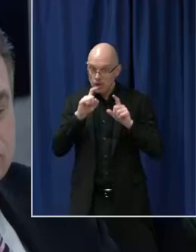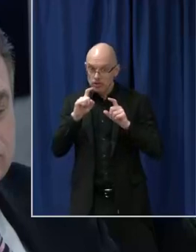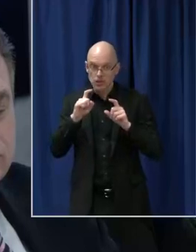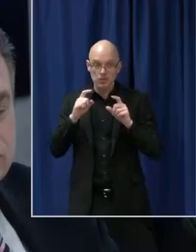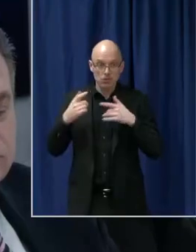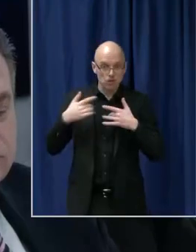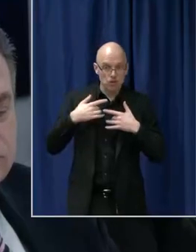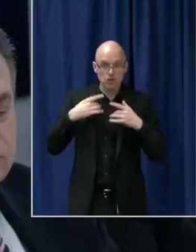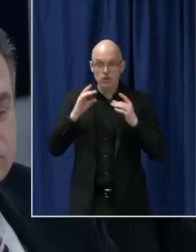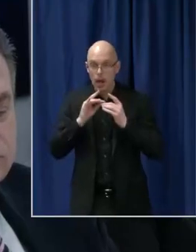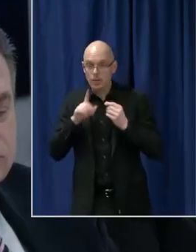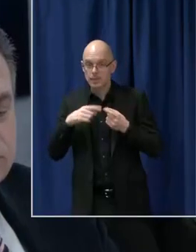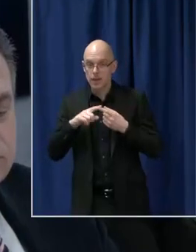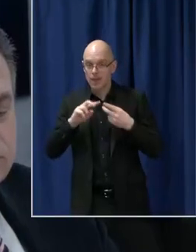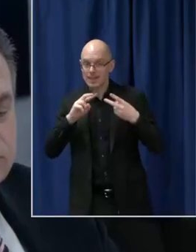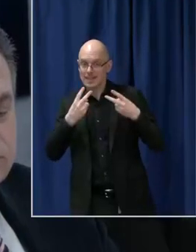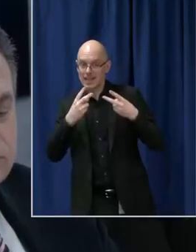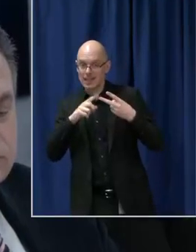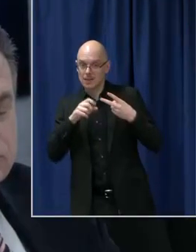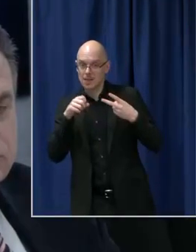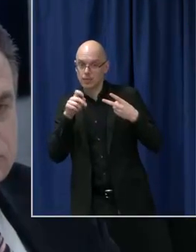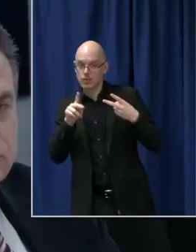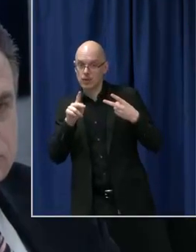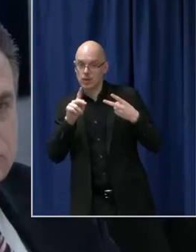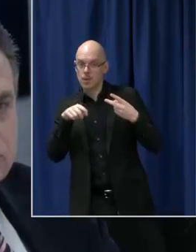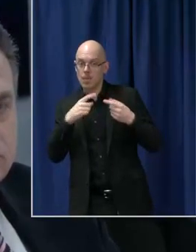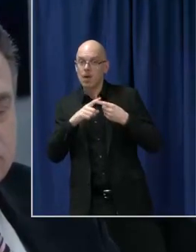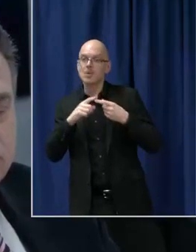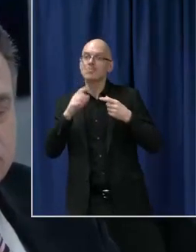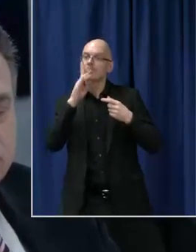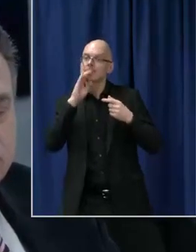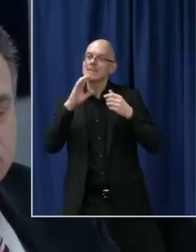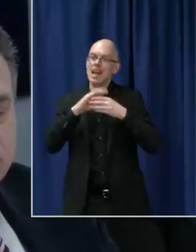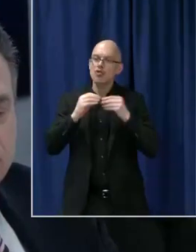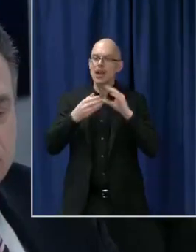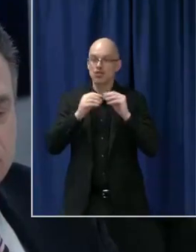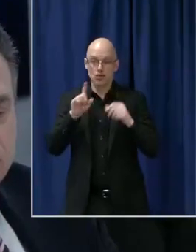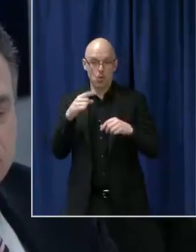opportunity concerning narration-only audio description?